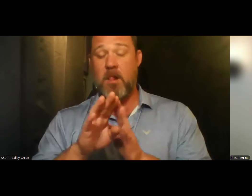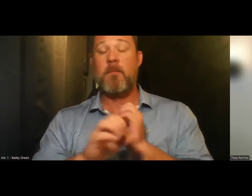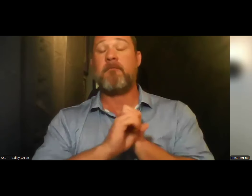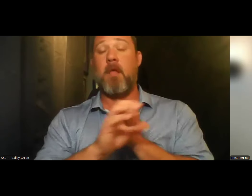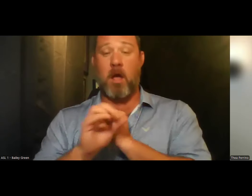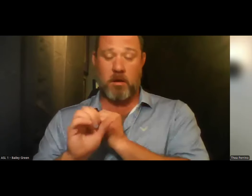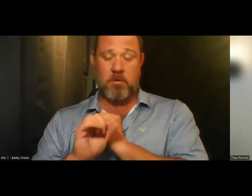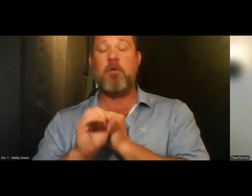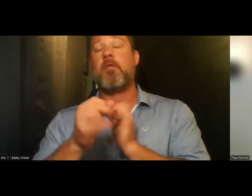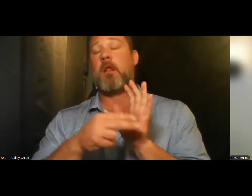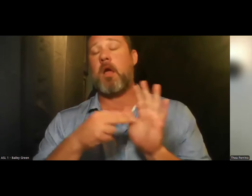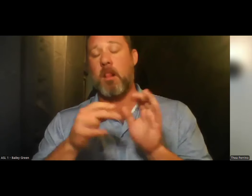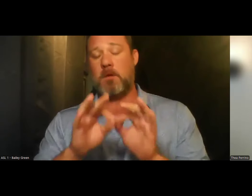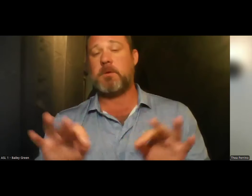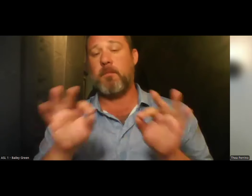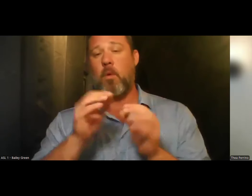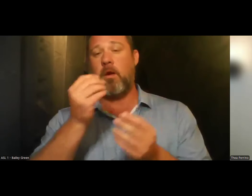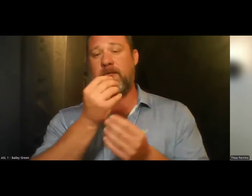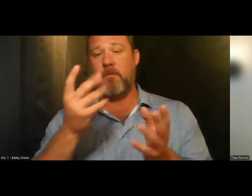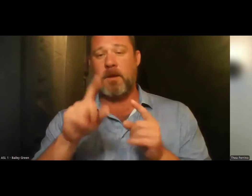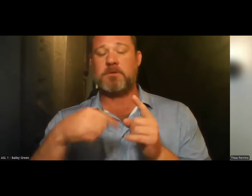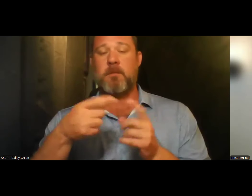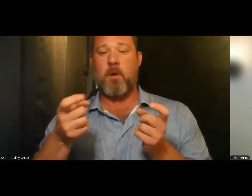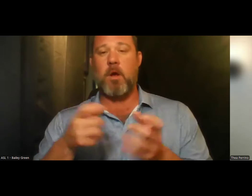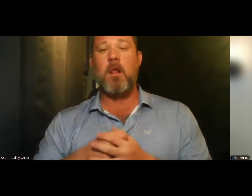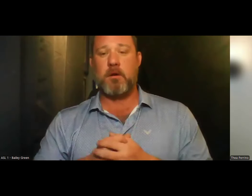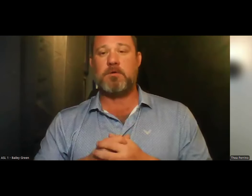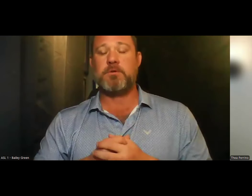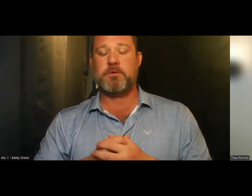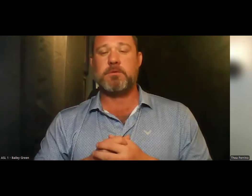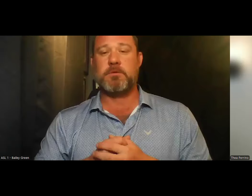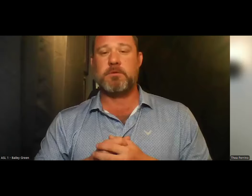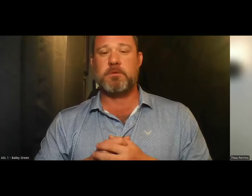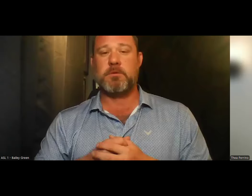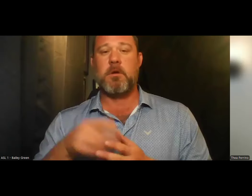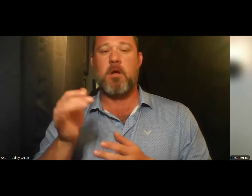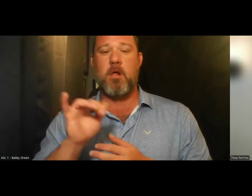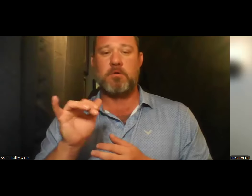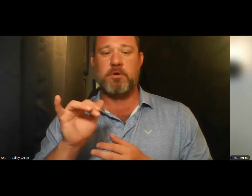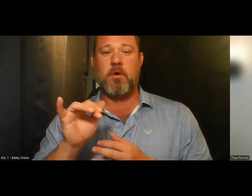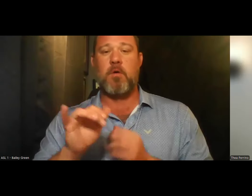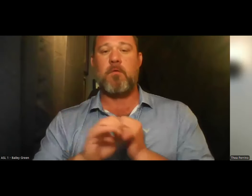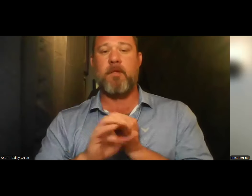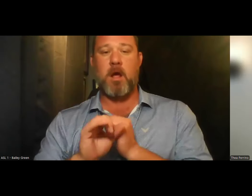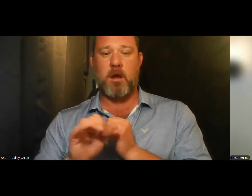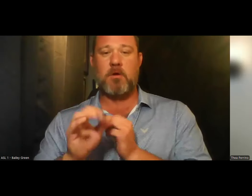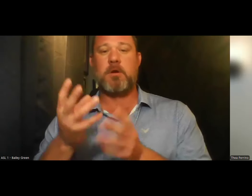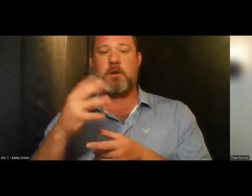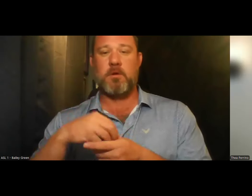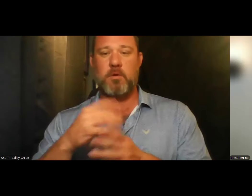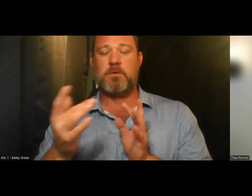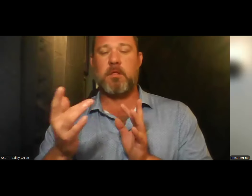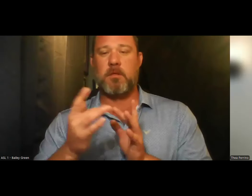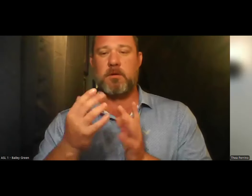that highlights key information about these regulations. And also this flyer includes a link to